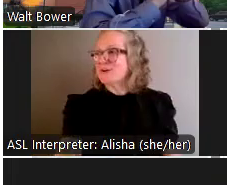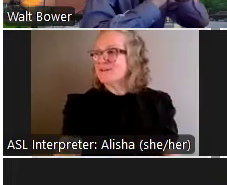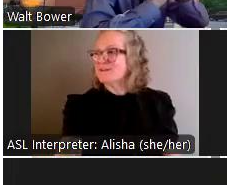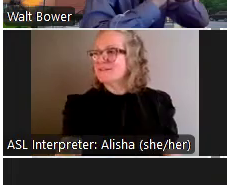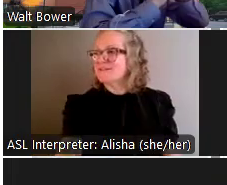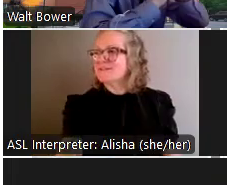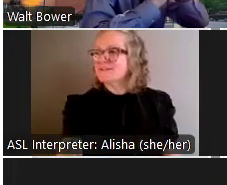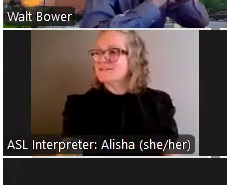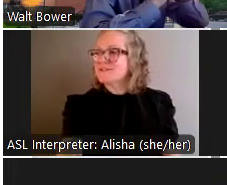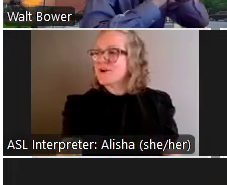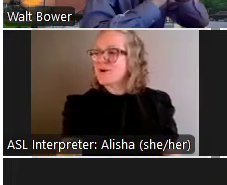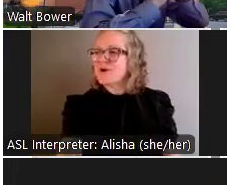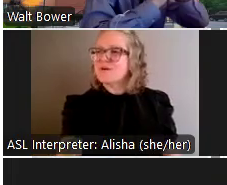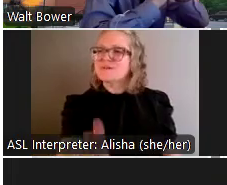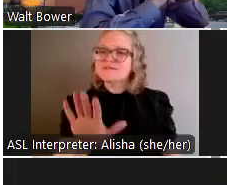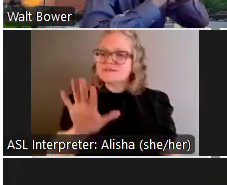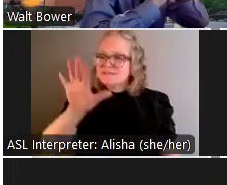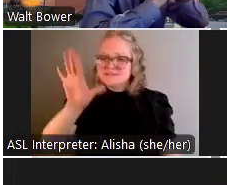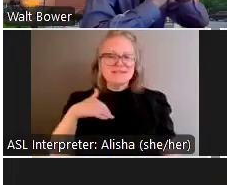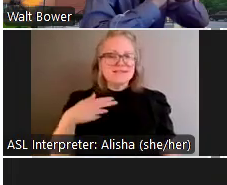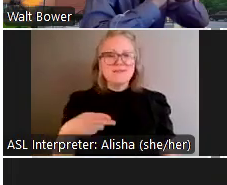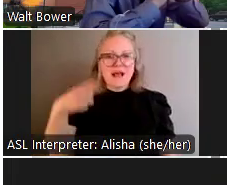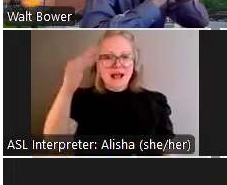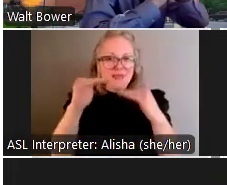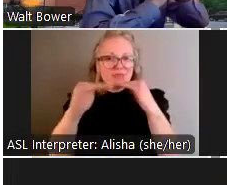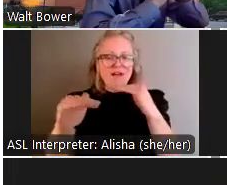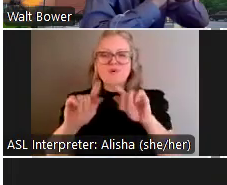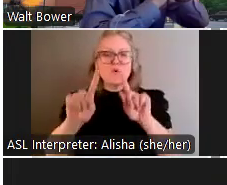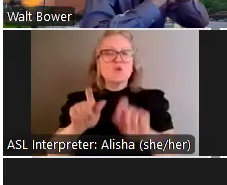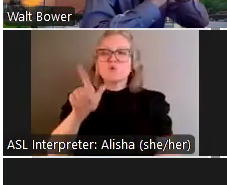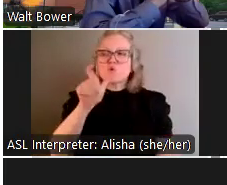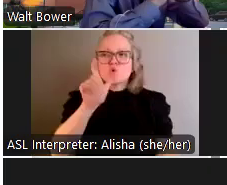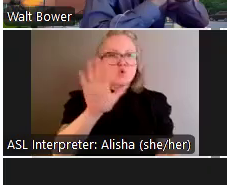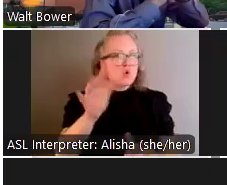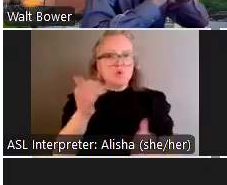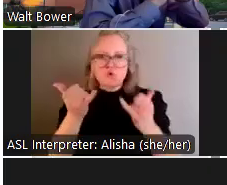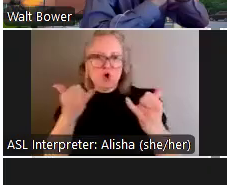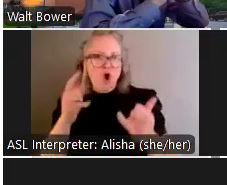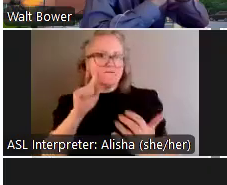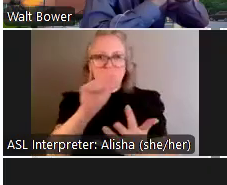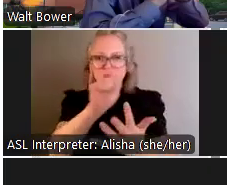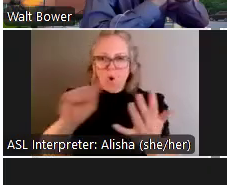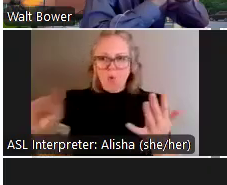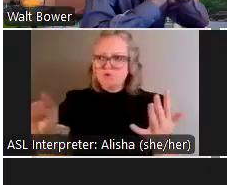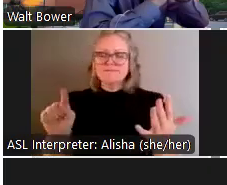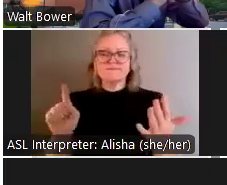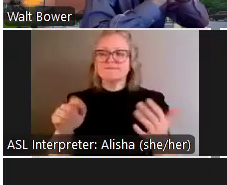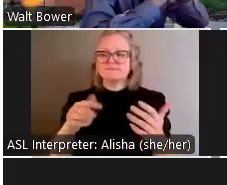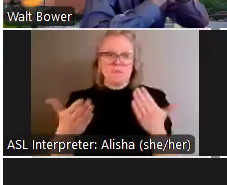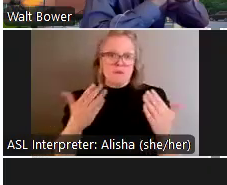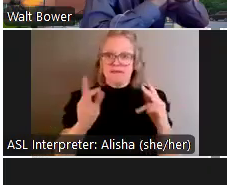high-level questions and who you would call for those. So whether it be Department for